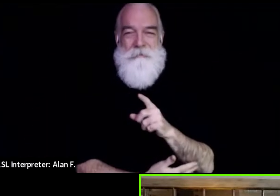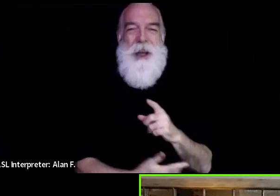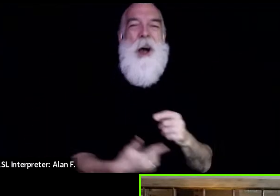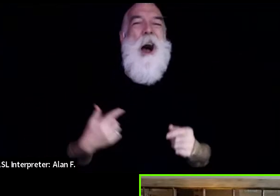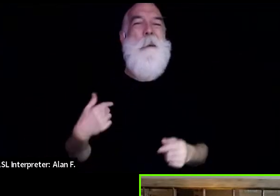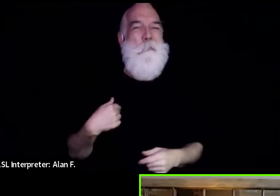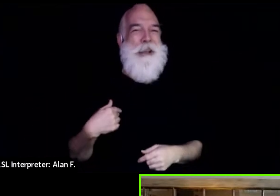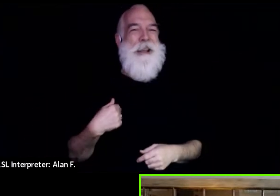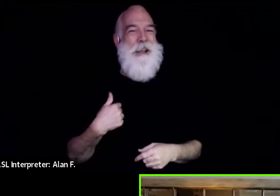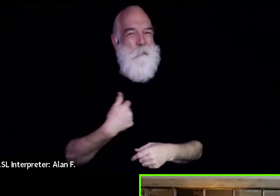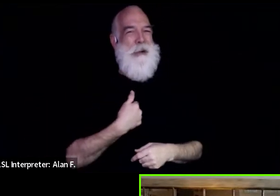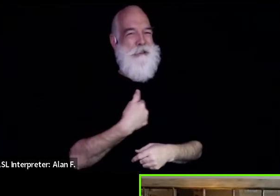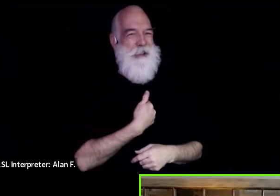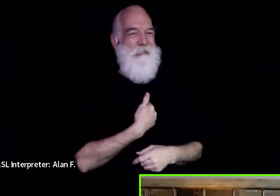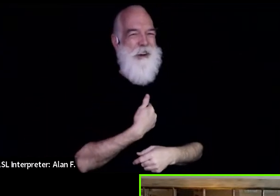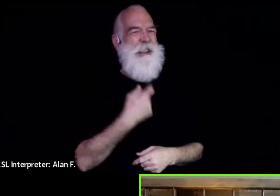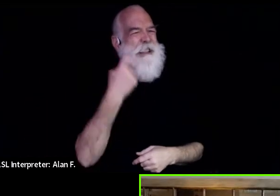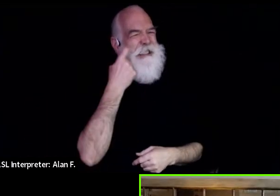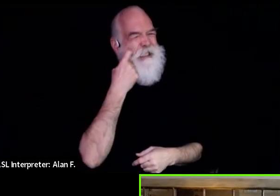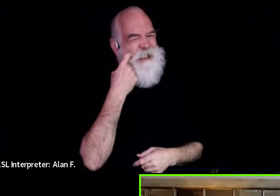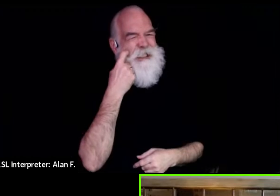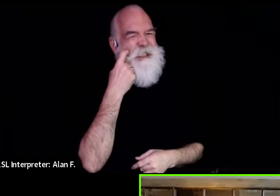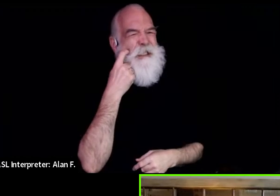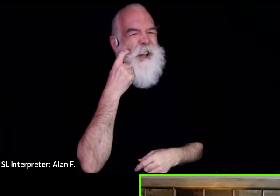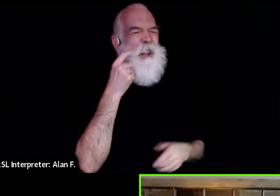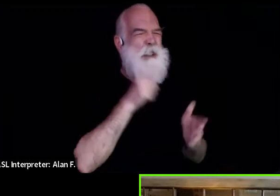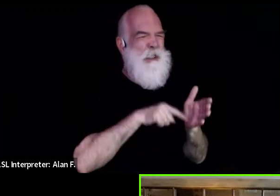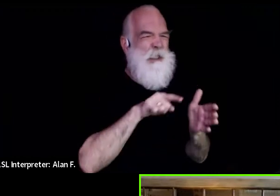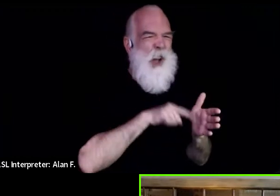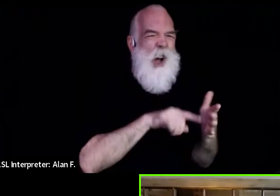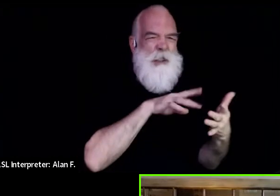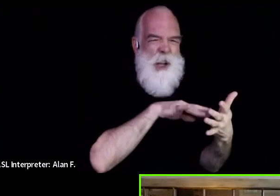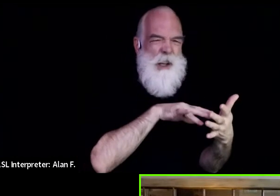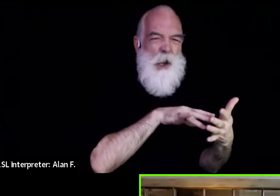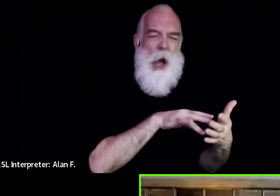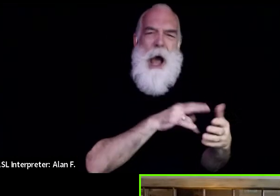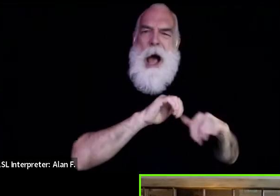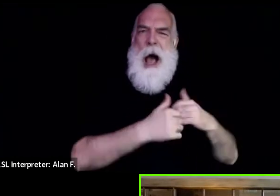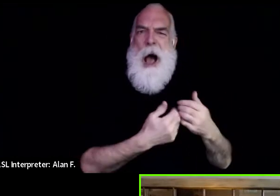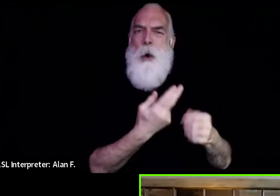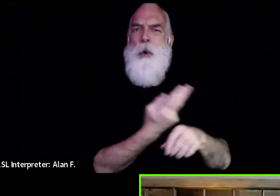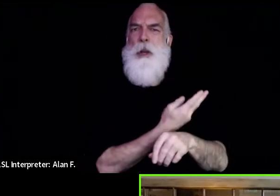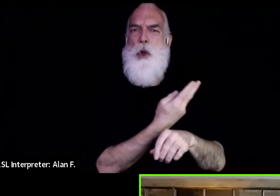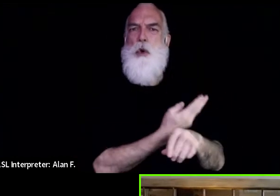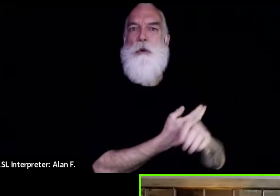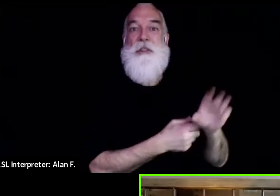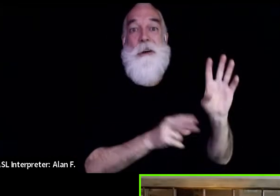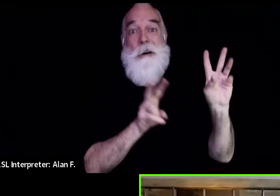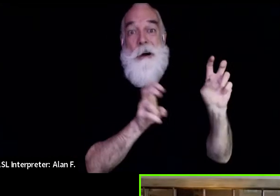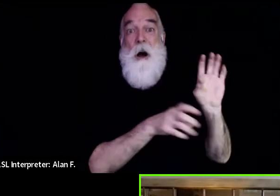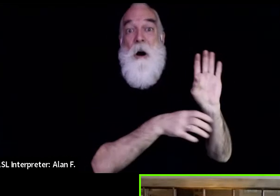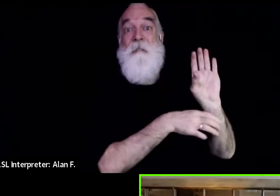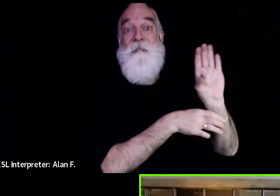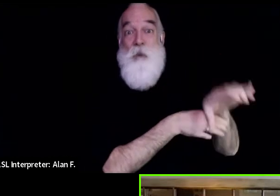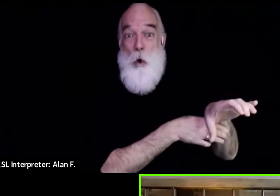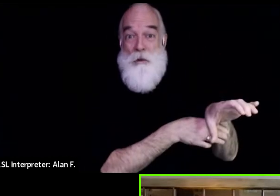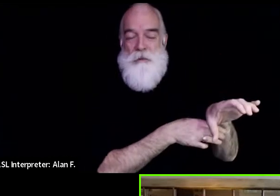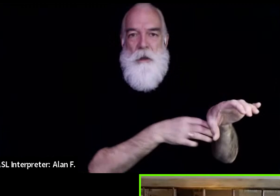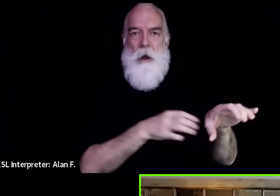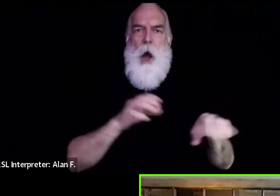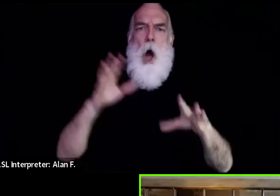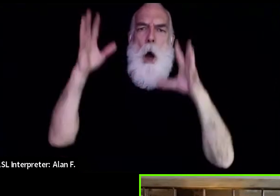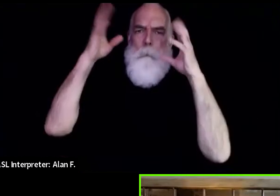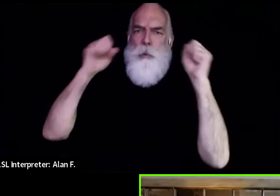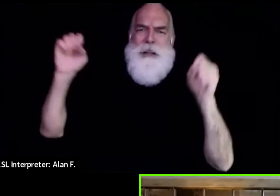at our use of force and had heeded the call from President Obama to take a look at the 21st century